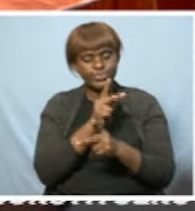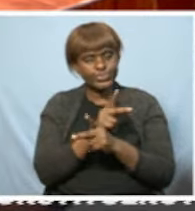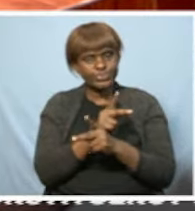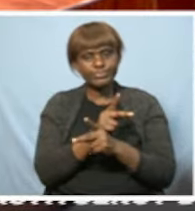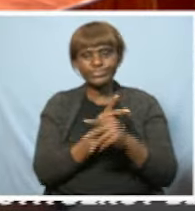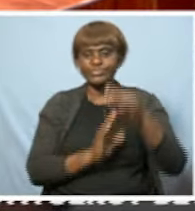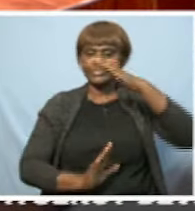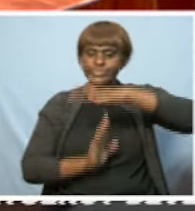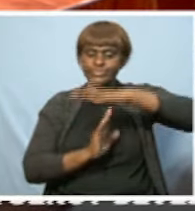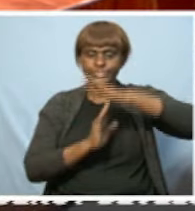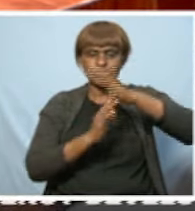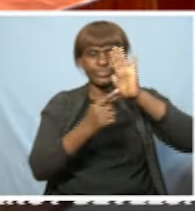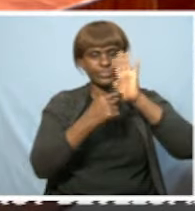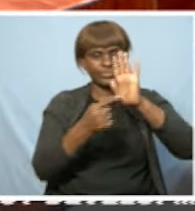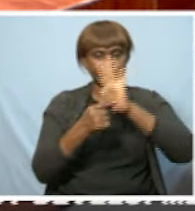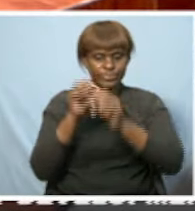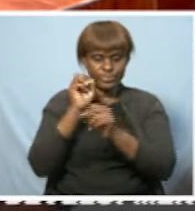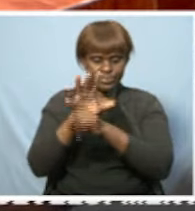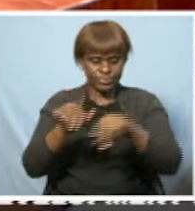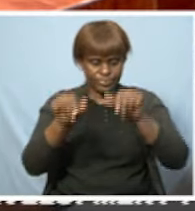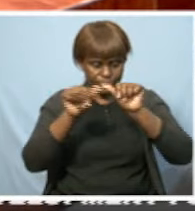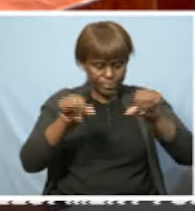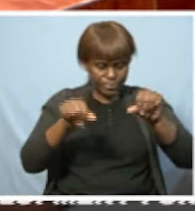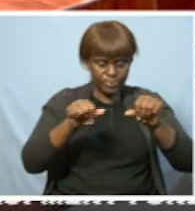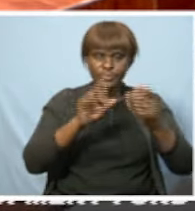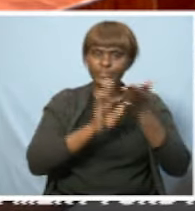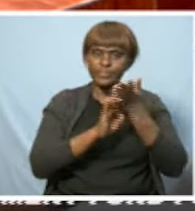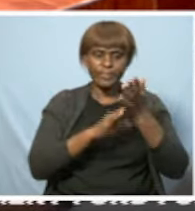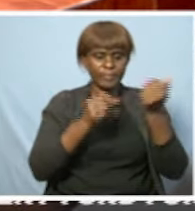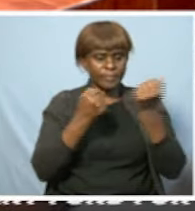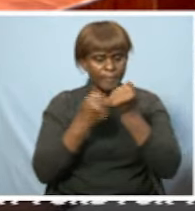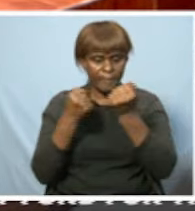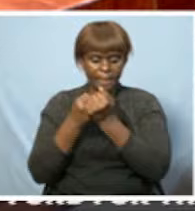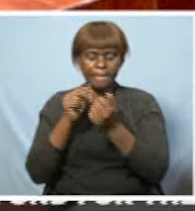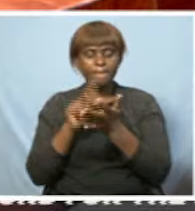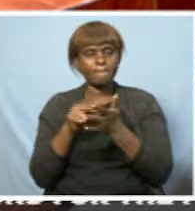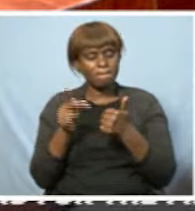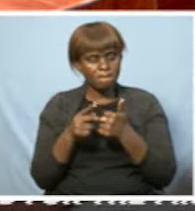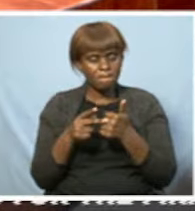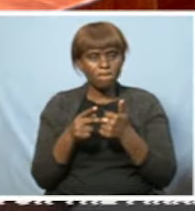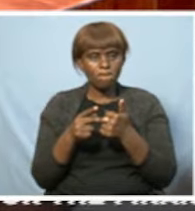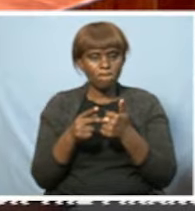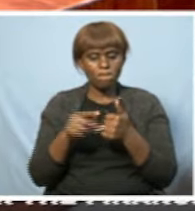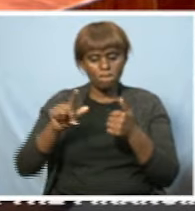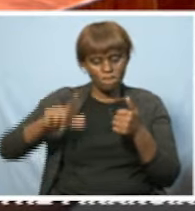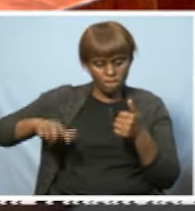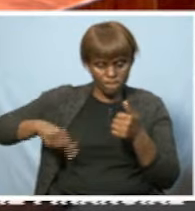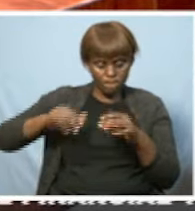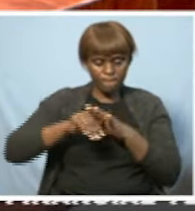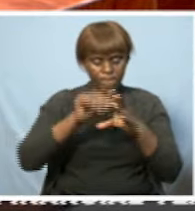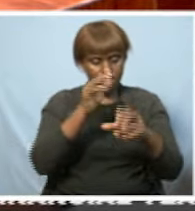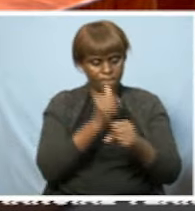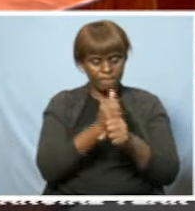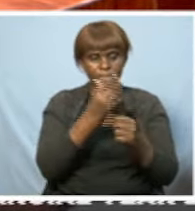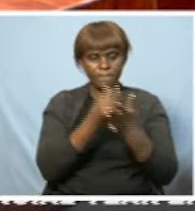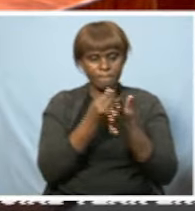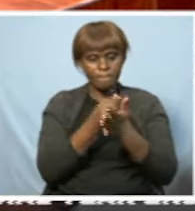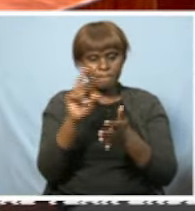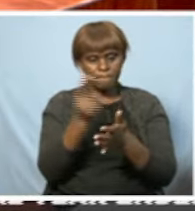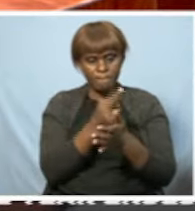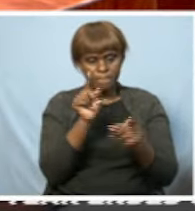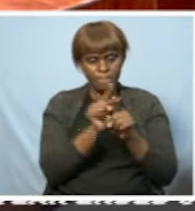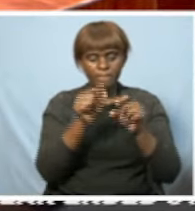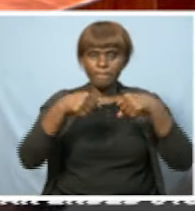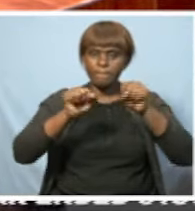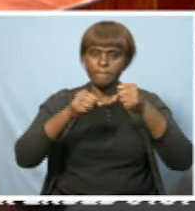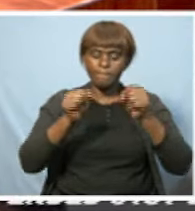limited demonstrated impact assessment of bursary programs, delays in receiving retained assets such as motorbikes